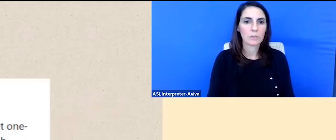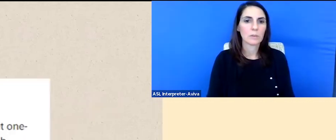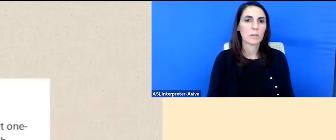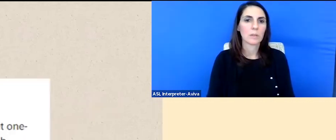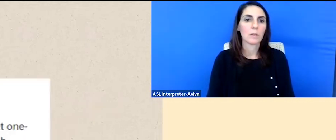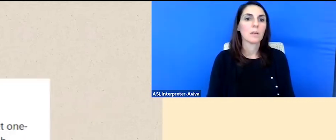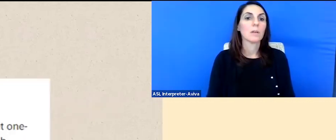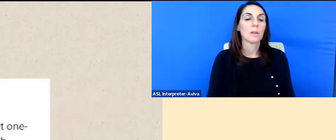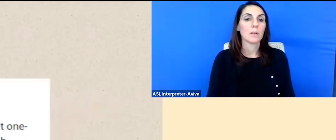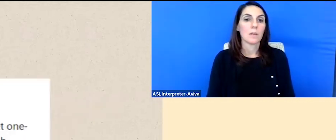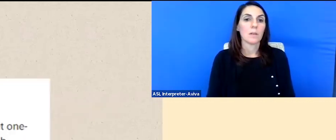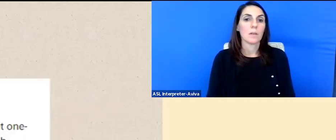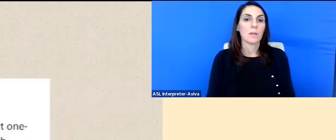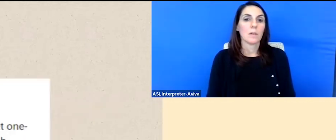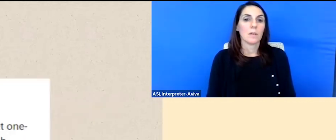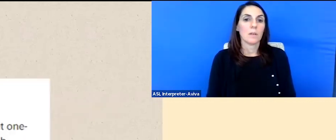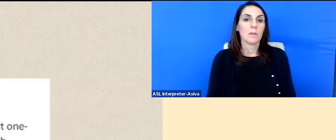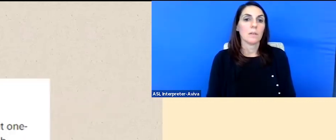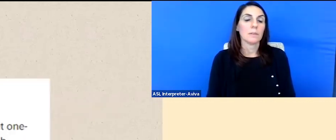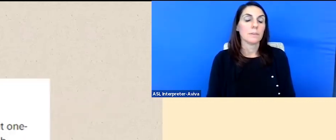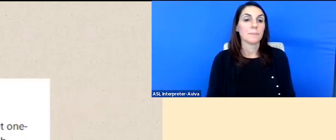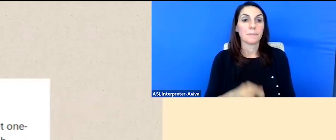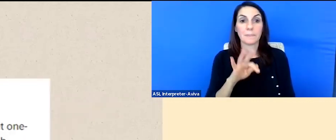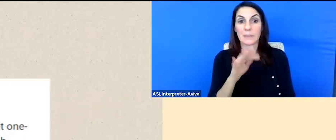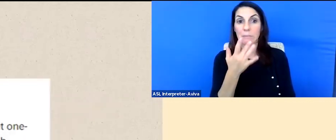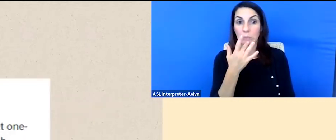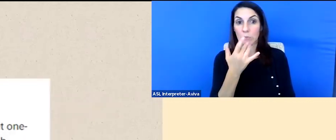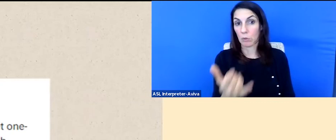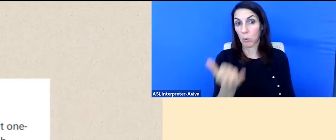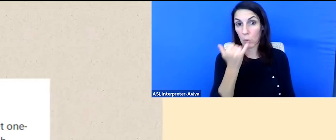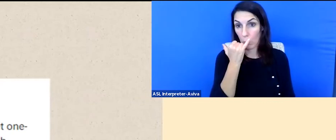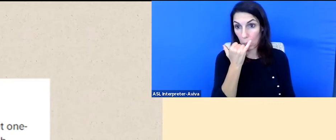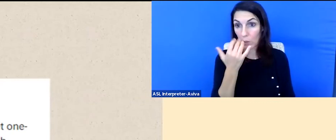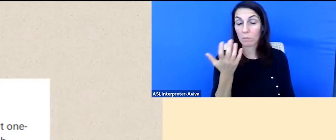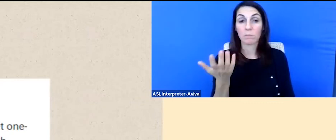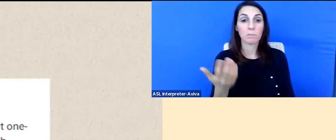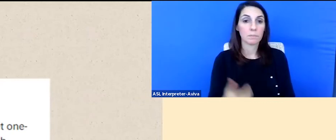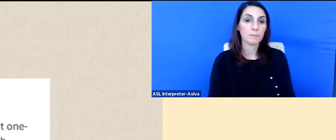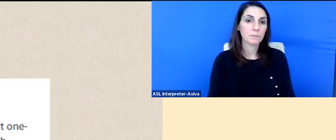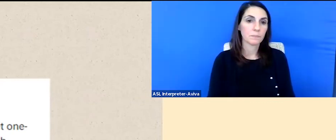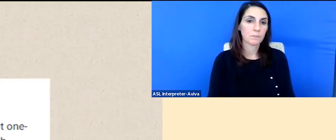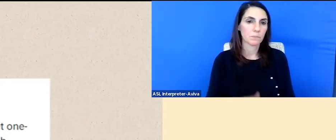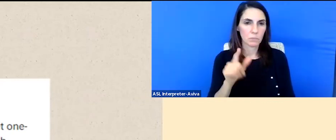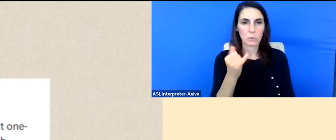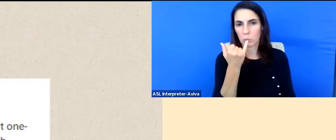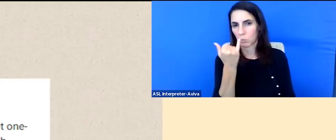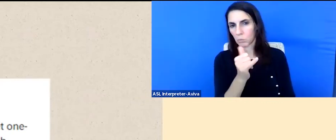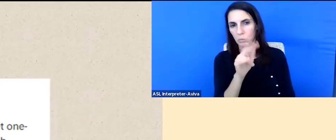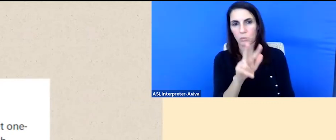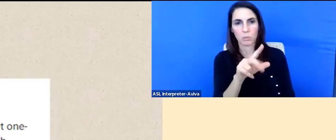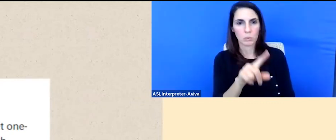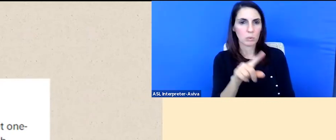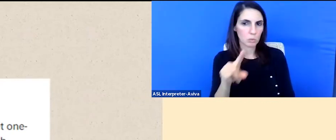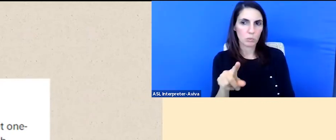up. So if you prefer by phone, you can dial 311, and